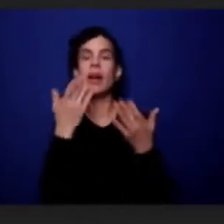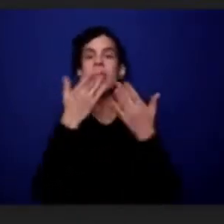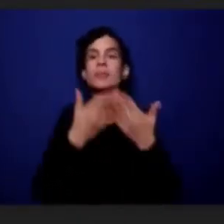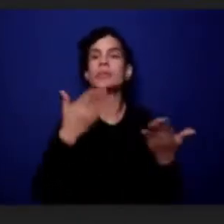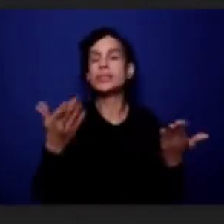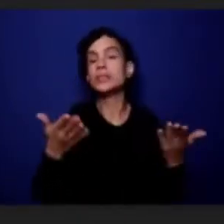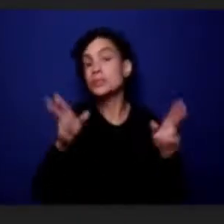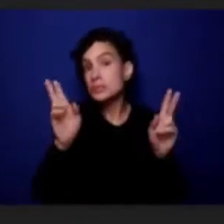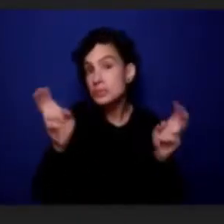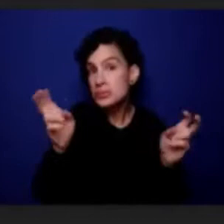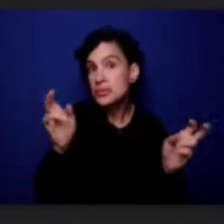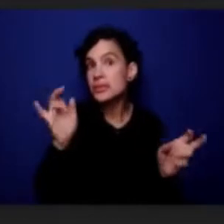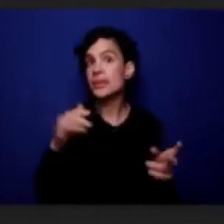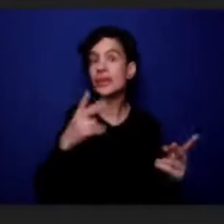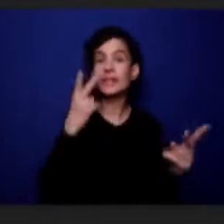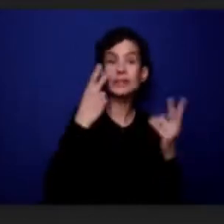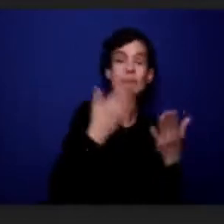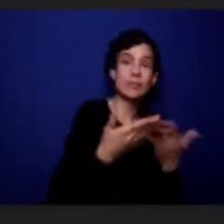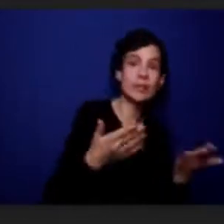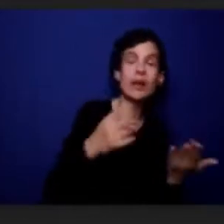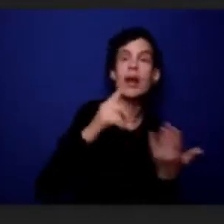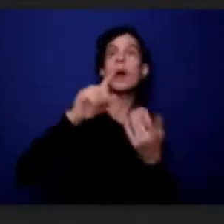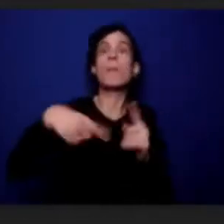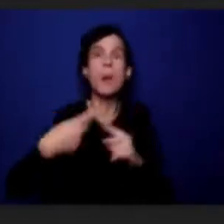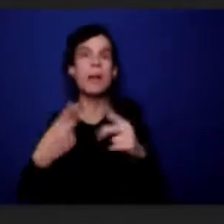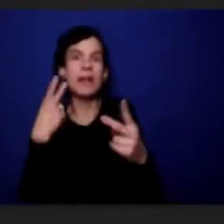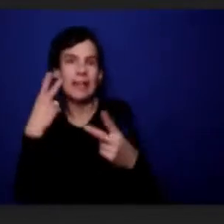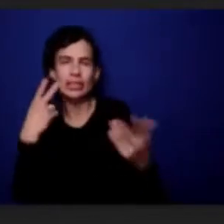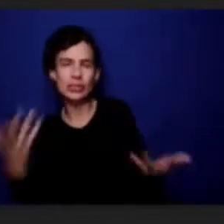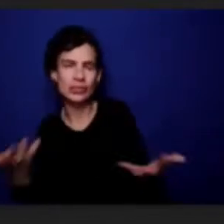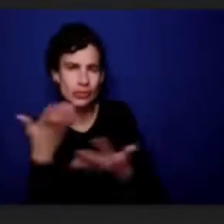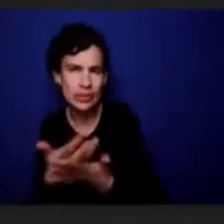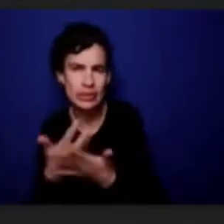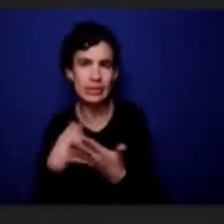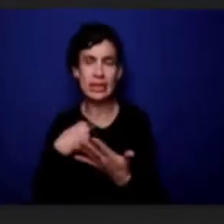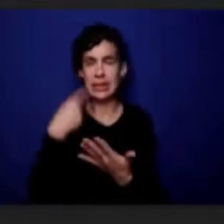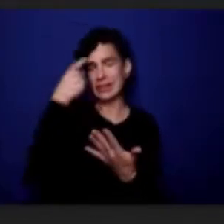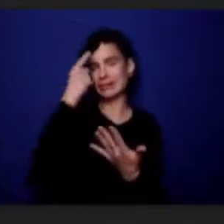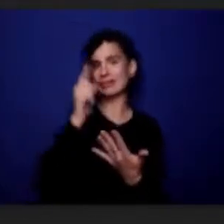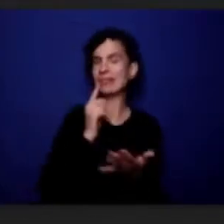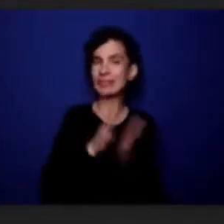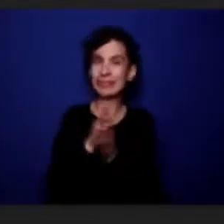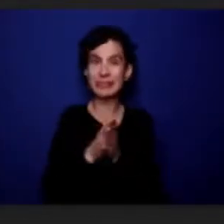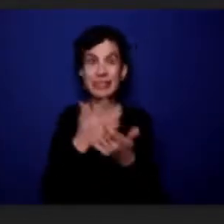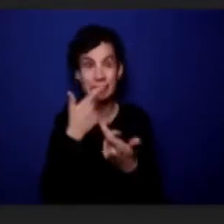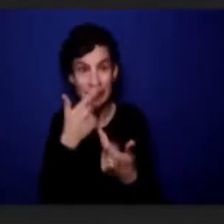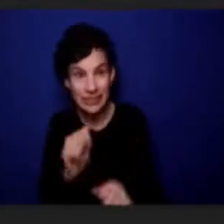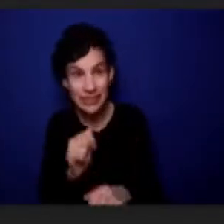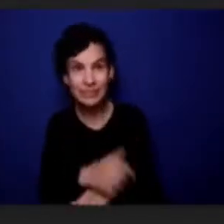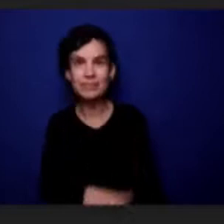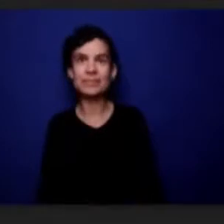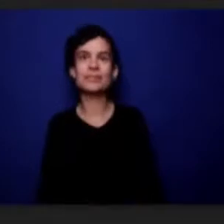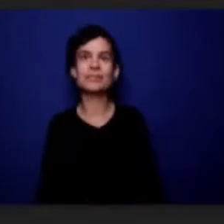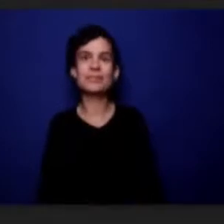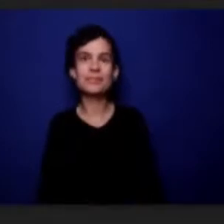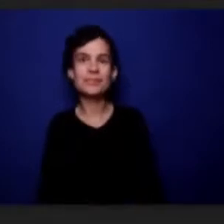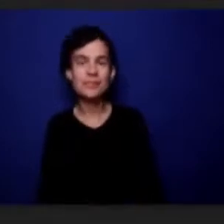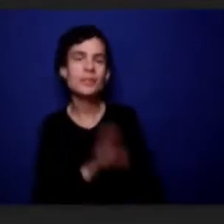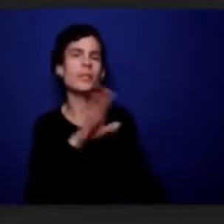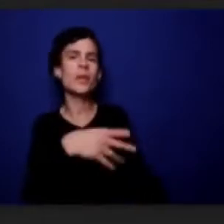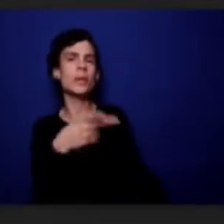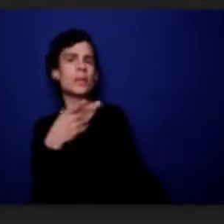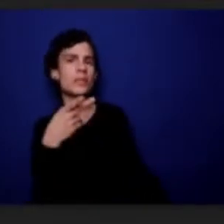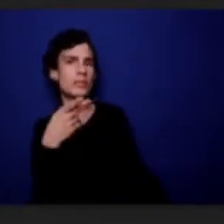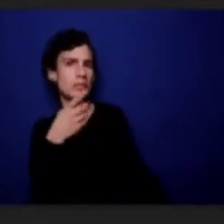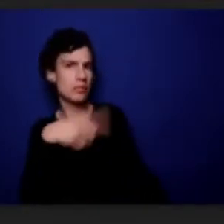So, I think they're like, I guess, meta-visual objects, but, that would be an interesting way to